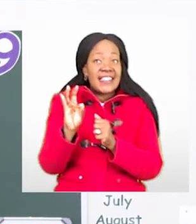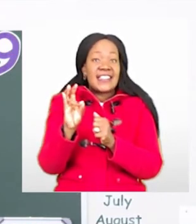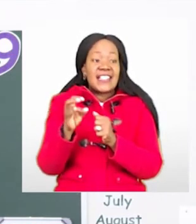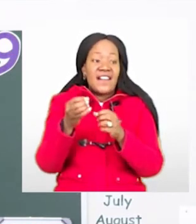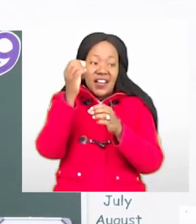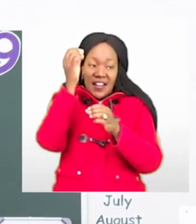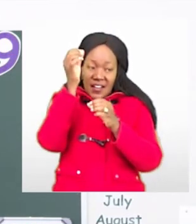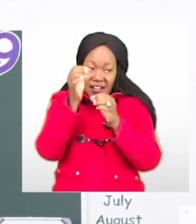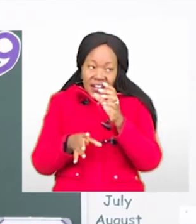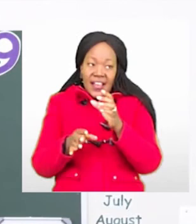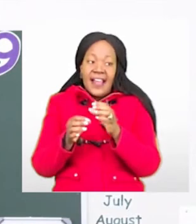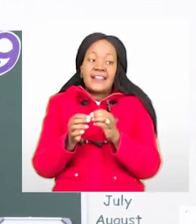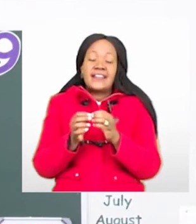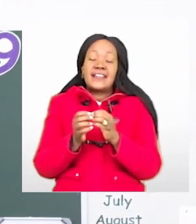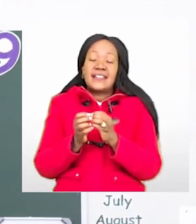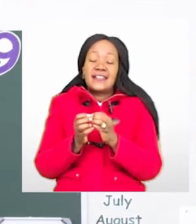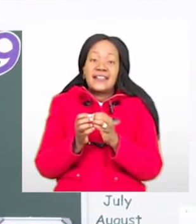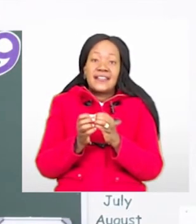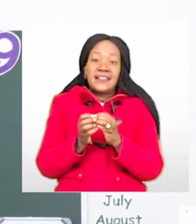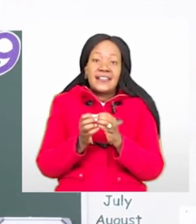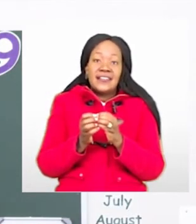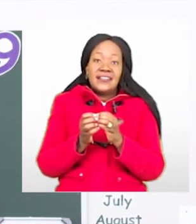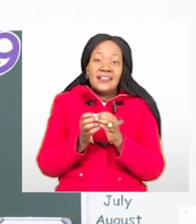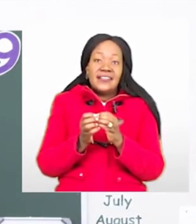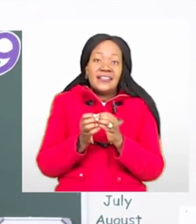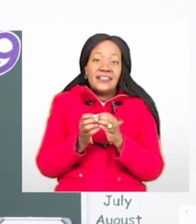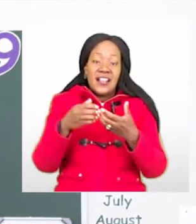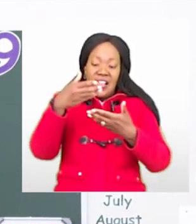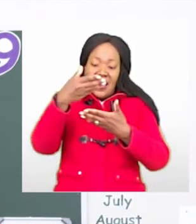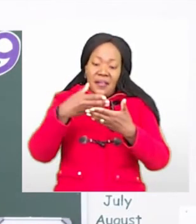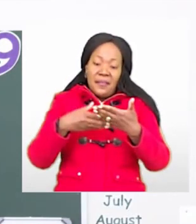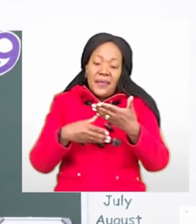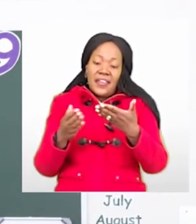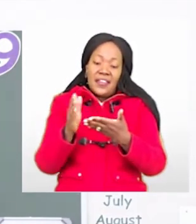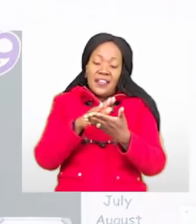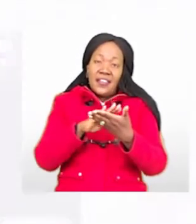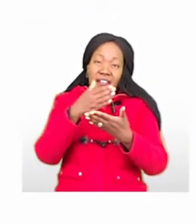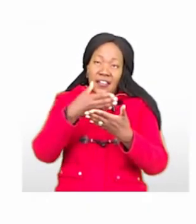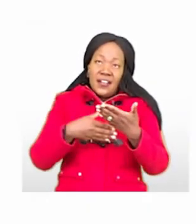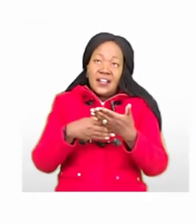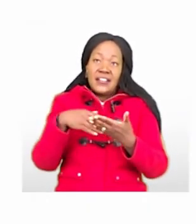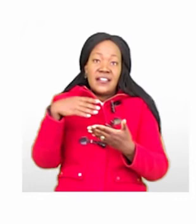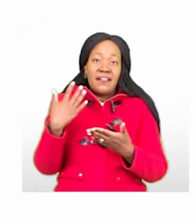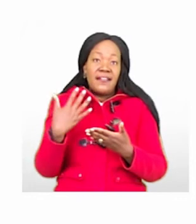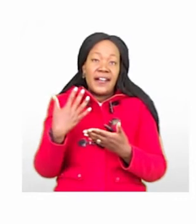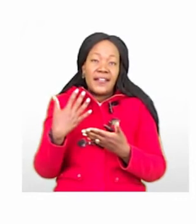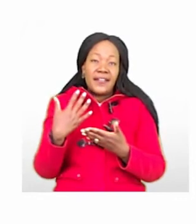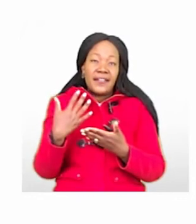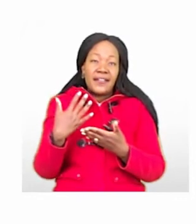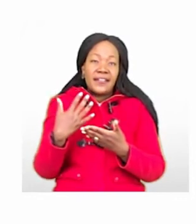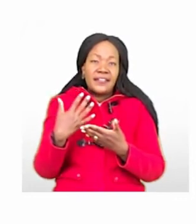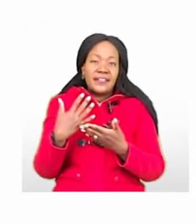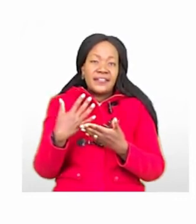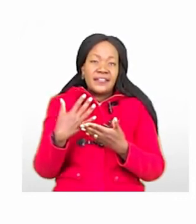eggs. Now let's look at page 5 of our booklet once more.